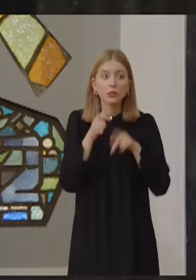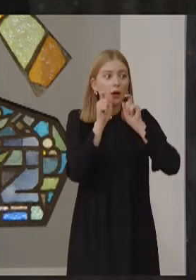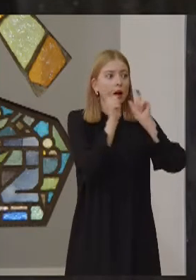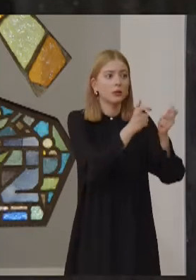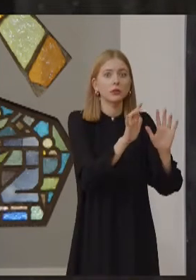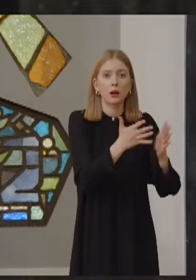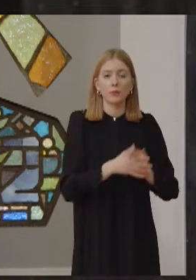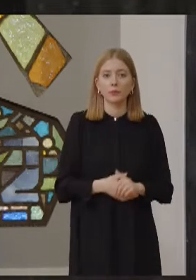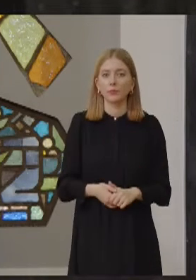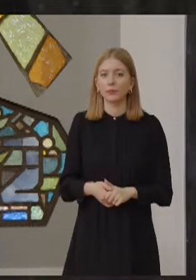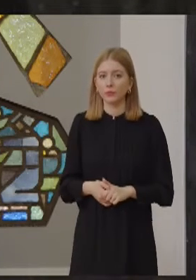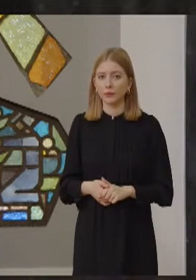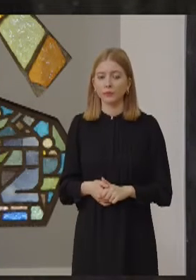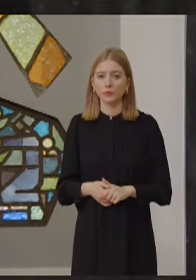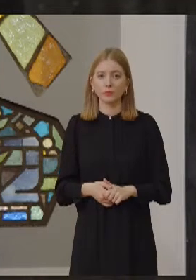discussion